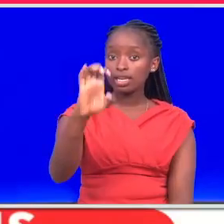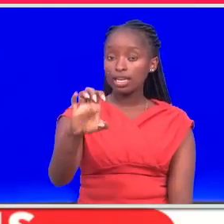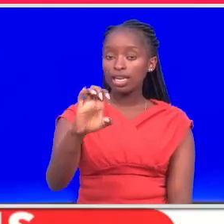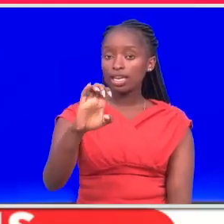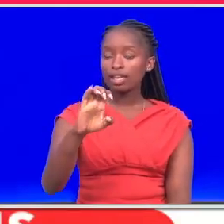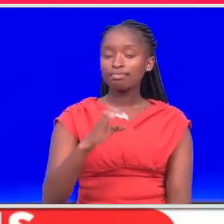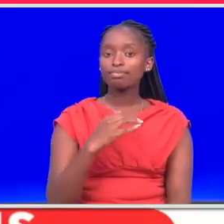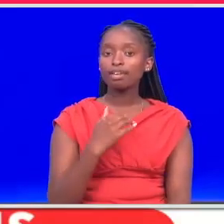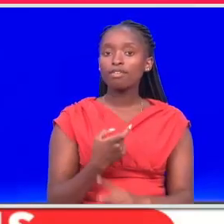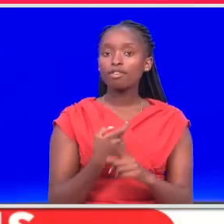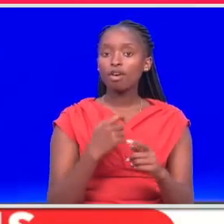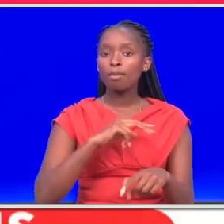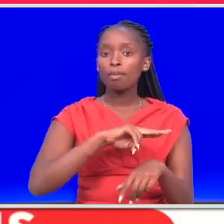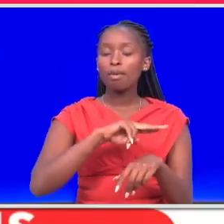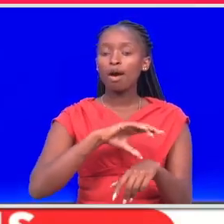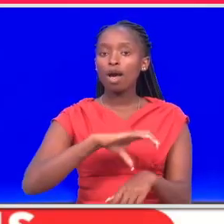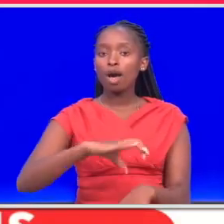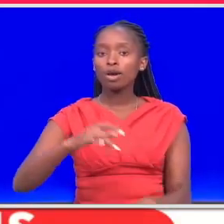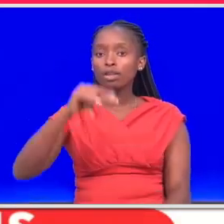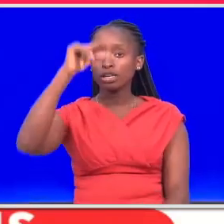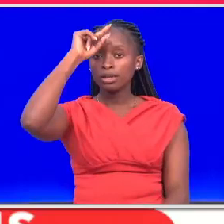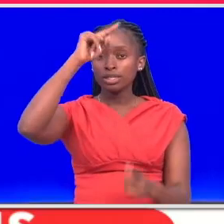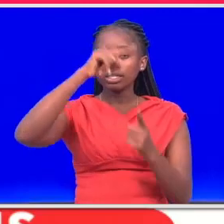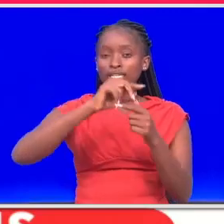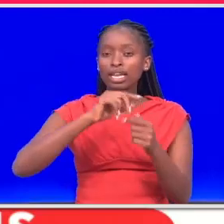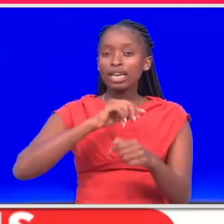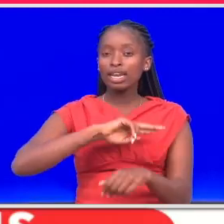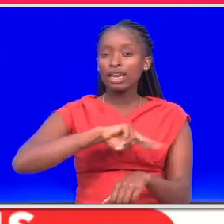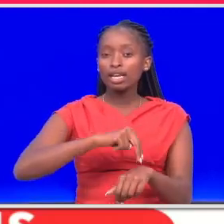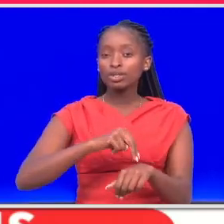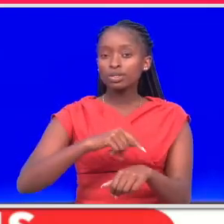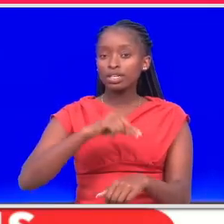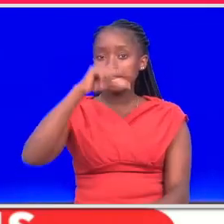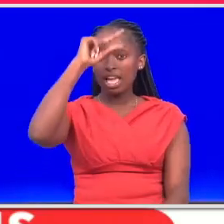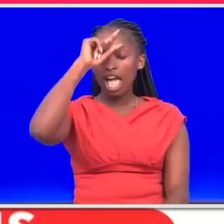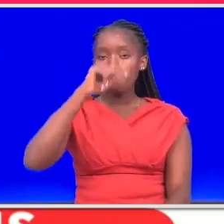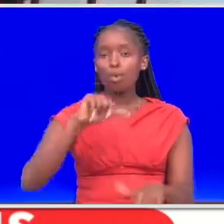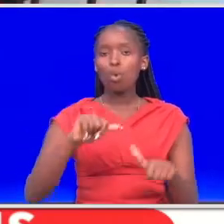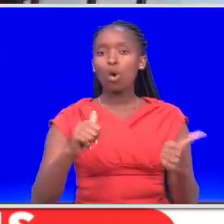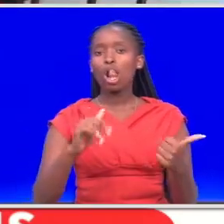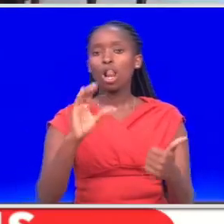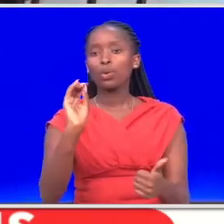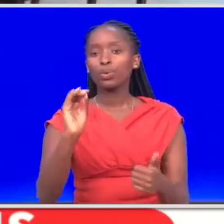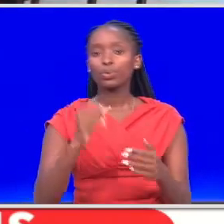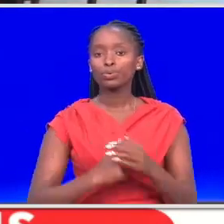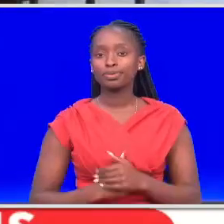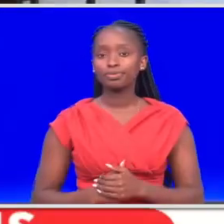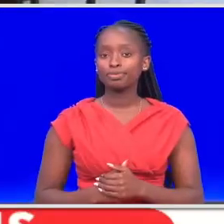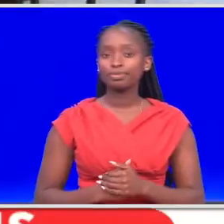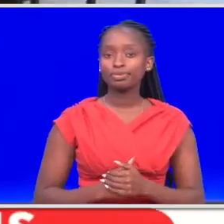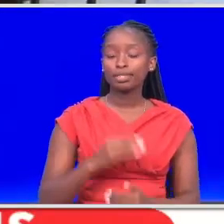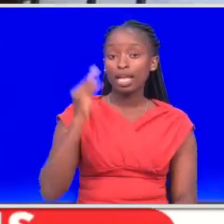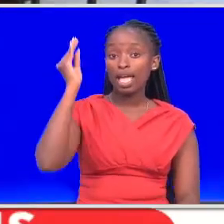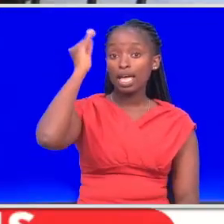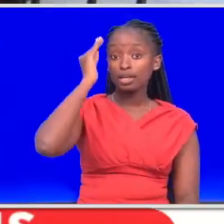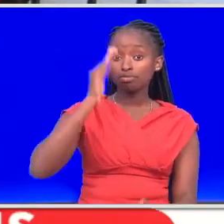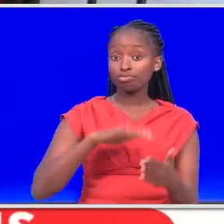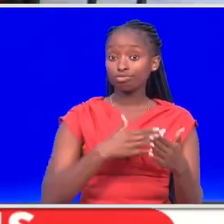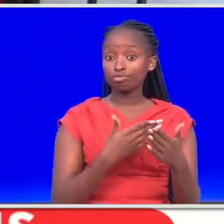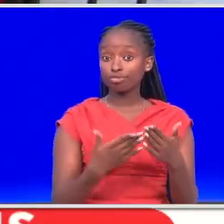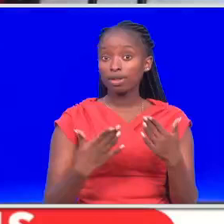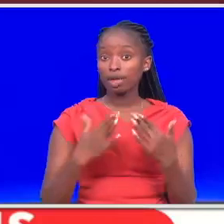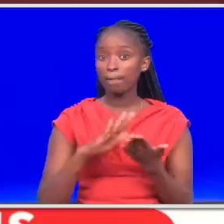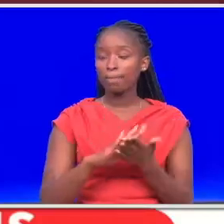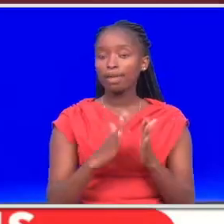government to the national government is improper. Andrine Kilemi with more. The education sector reforms have become